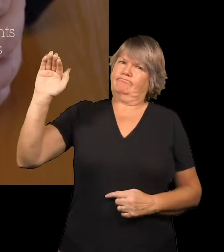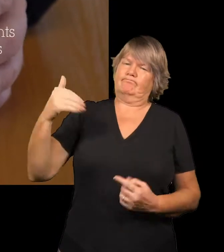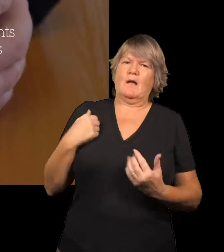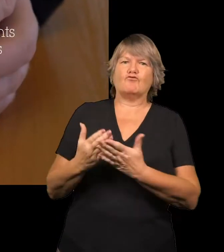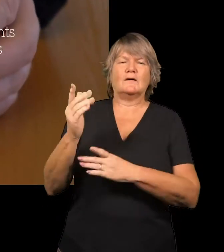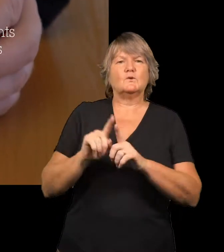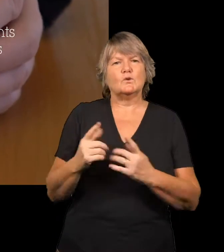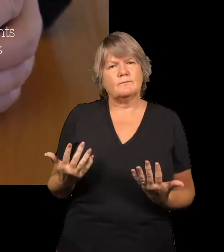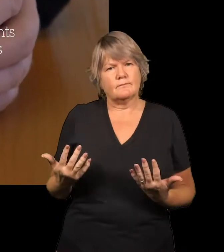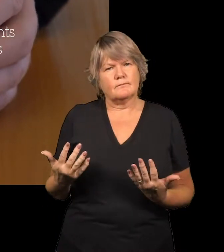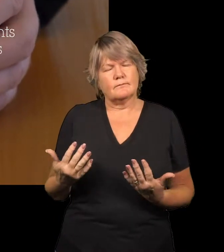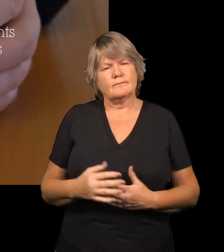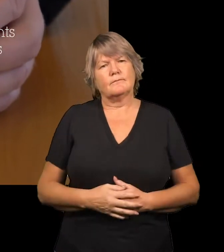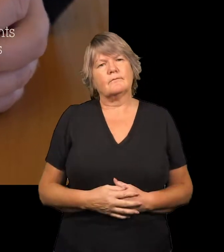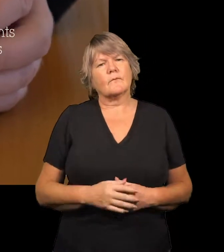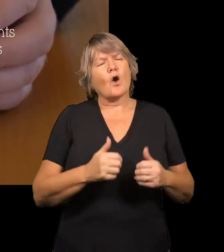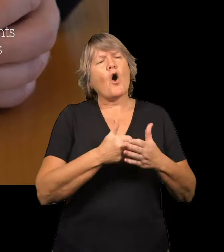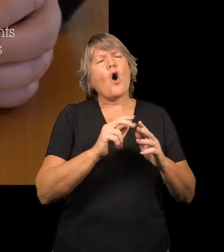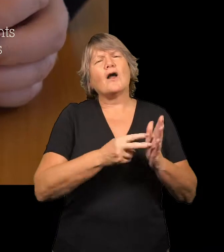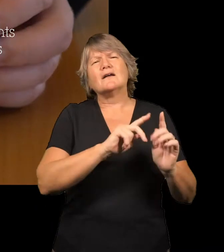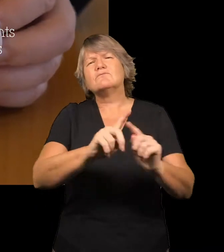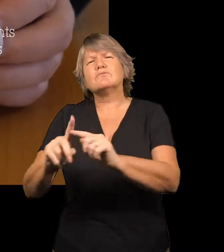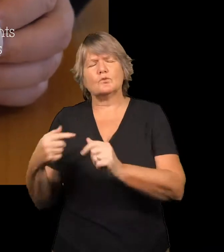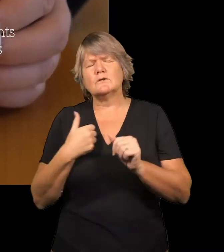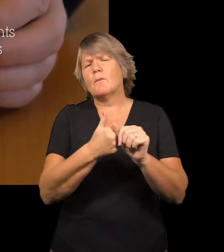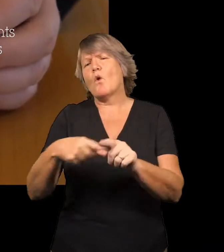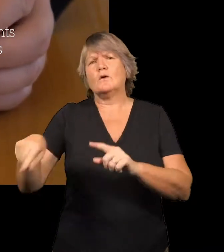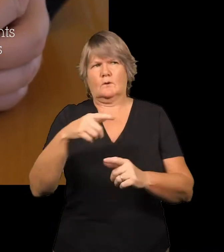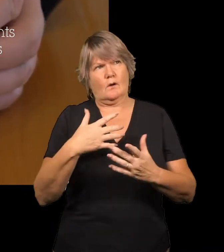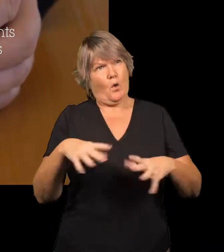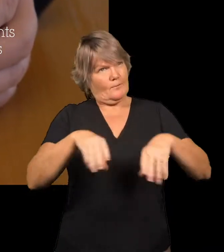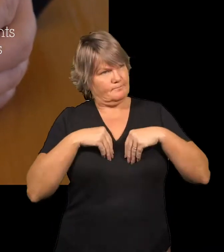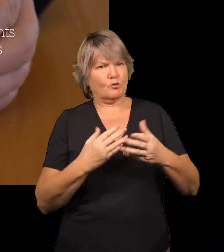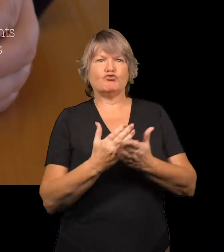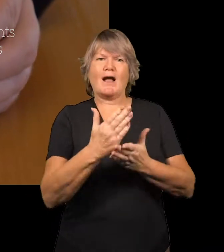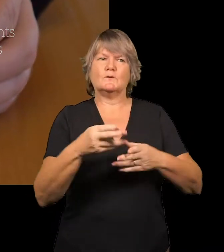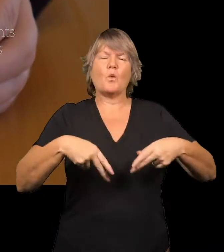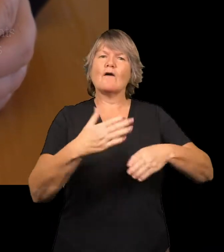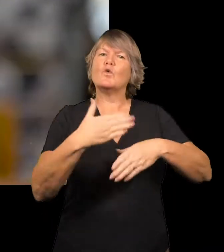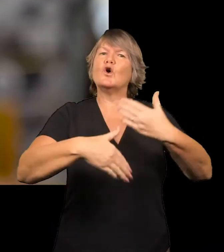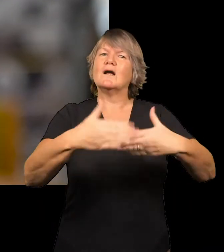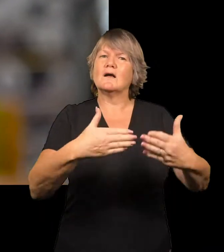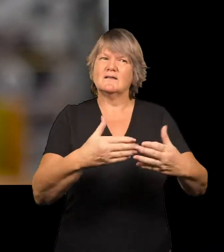We support organisations to take a human rights-based approach to delivering public services.